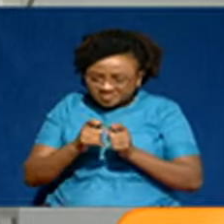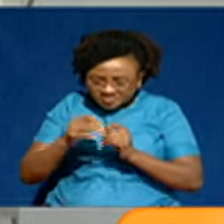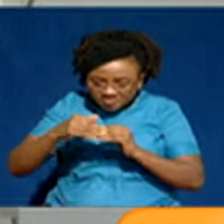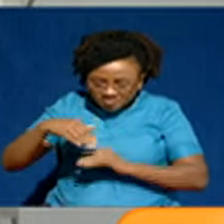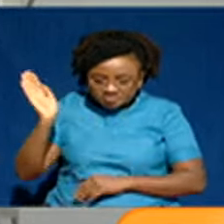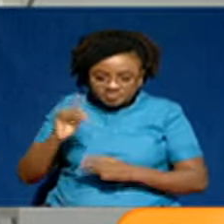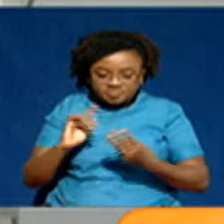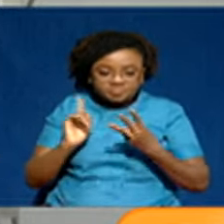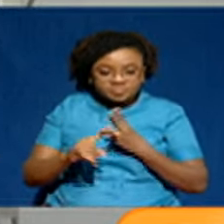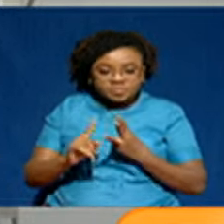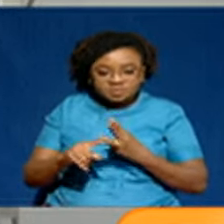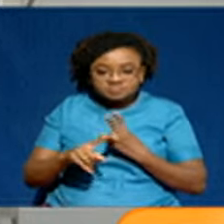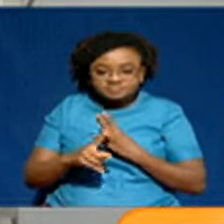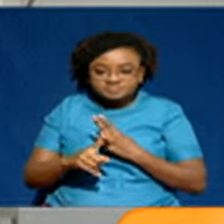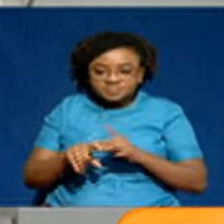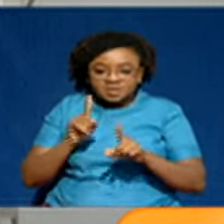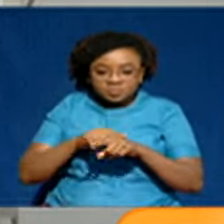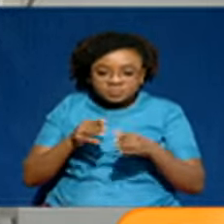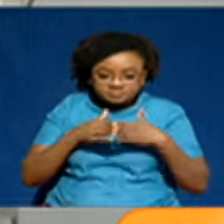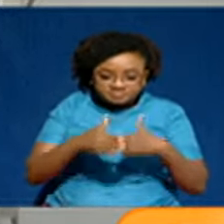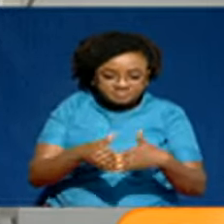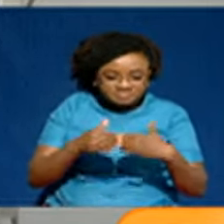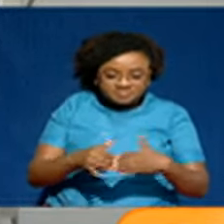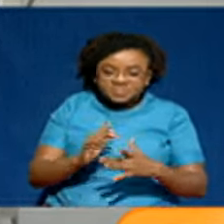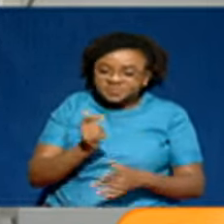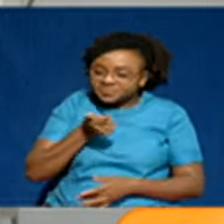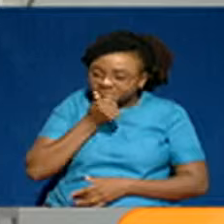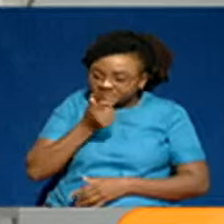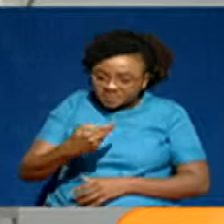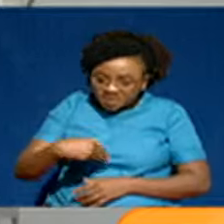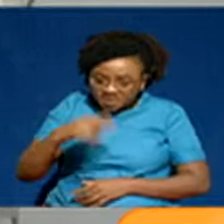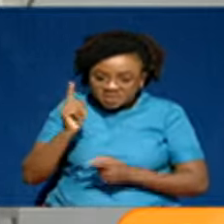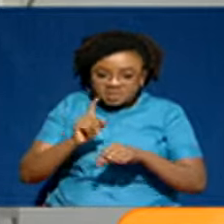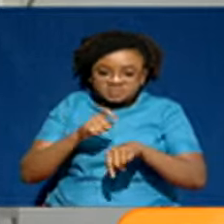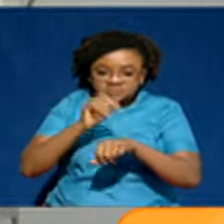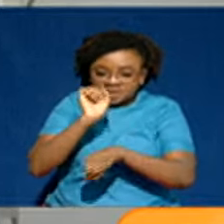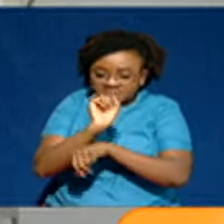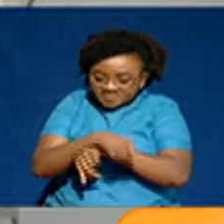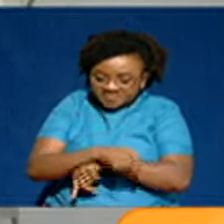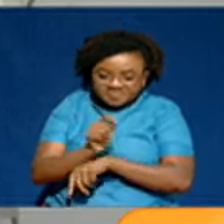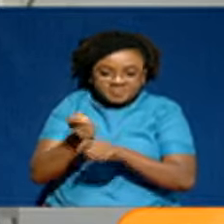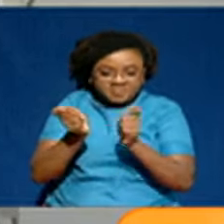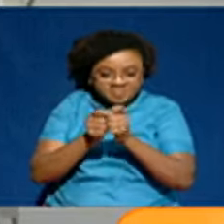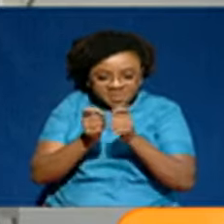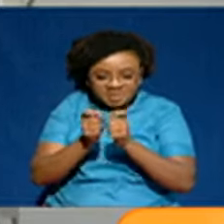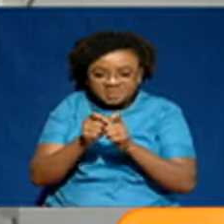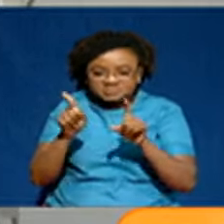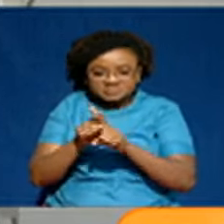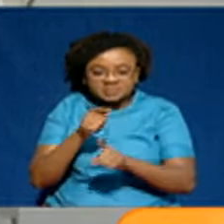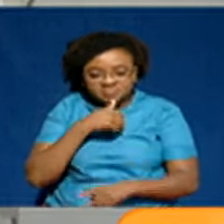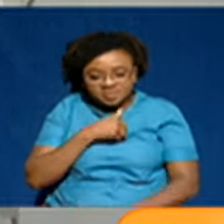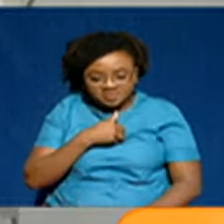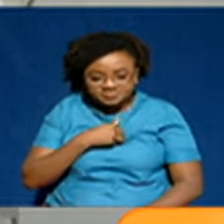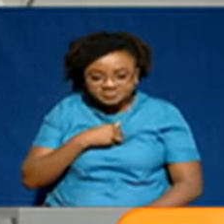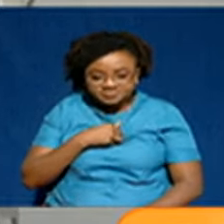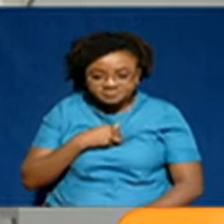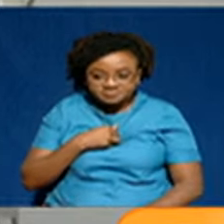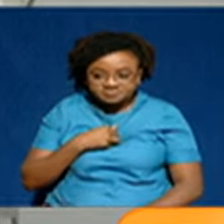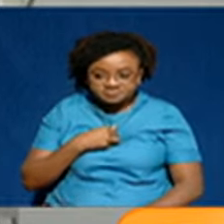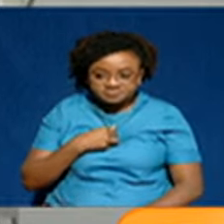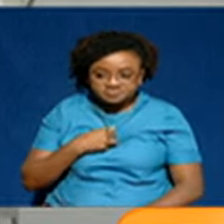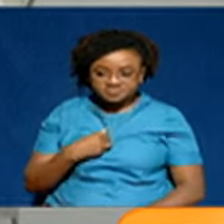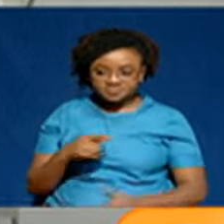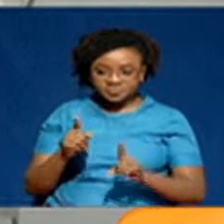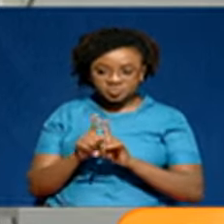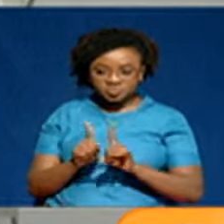during sexual intercourse, pain while passing stool, and so on and so forth. We also see most patients